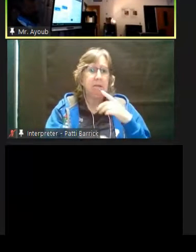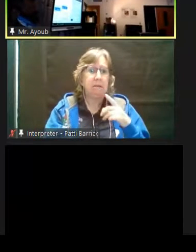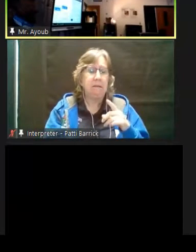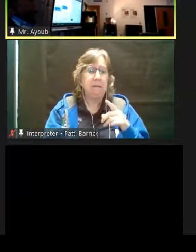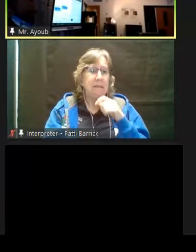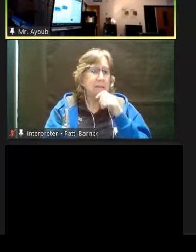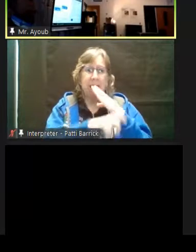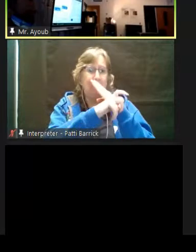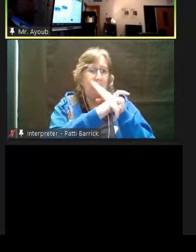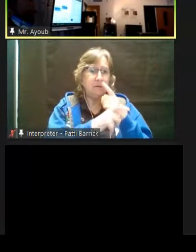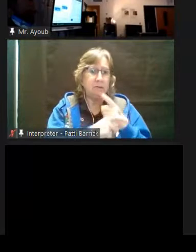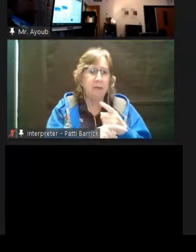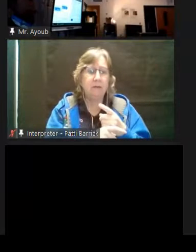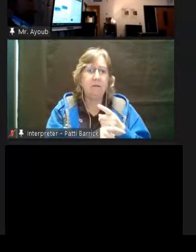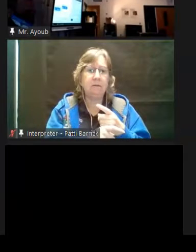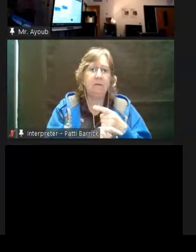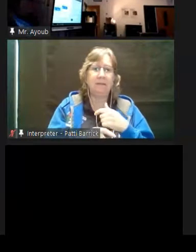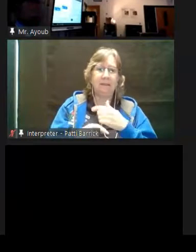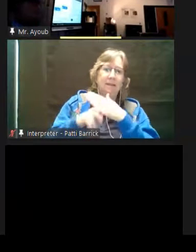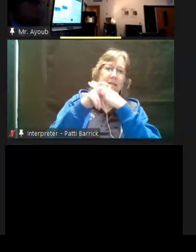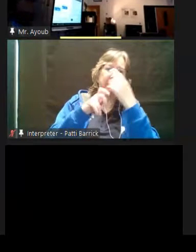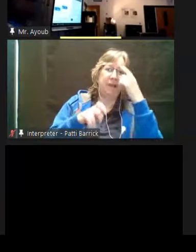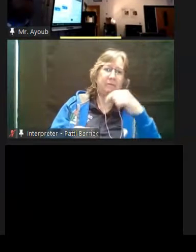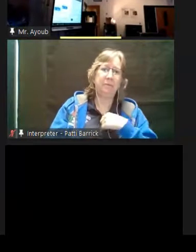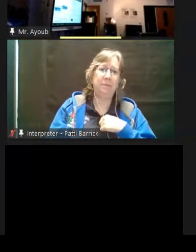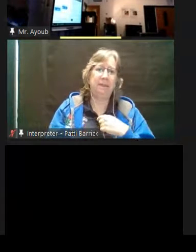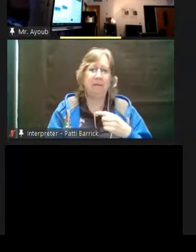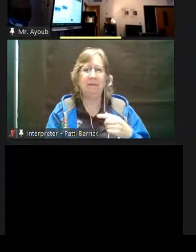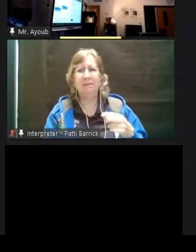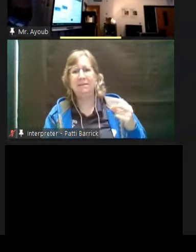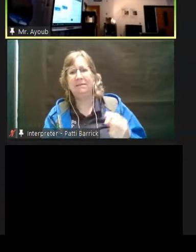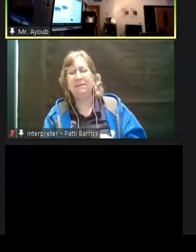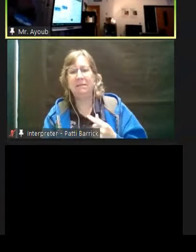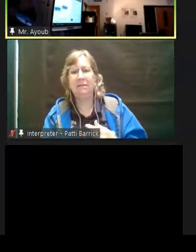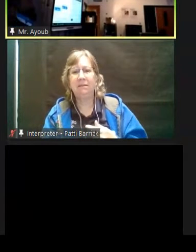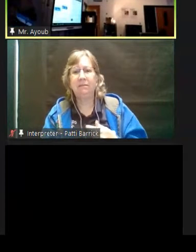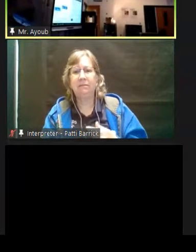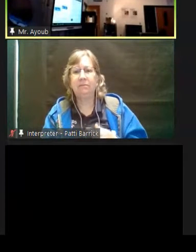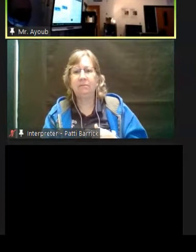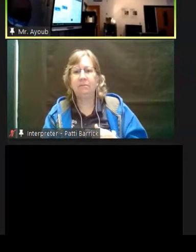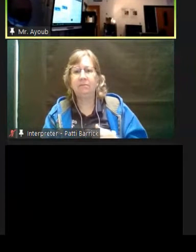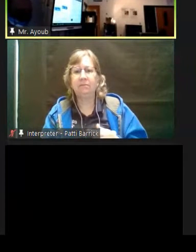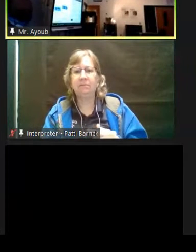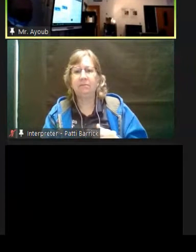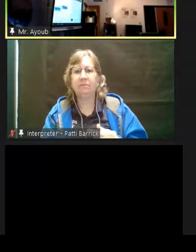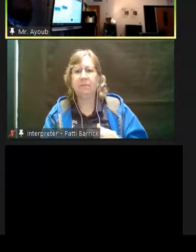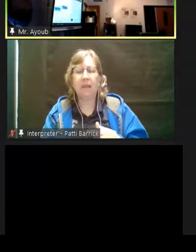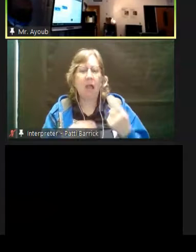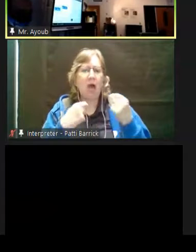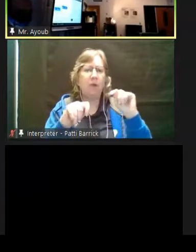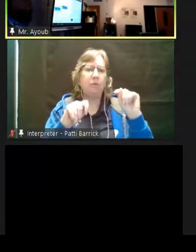It's not blocked, right? It's blocked for me. Oh. I'm going to show you what this does. I'm going to try to get it unblocked